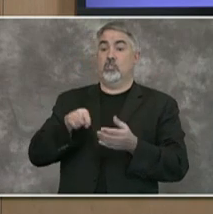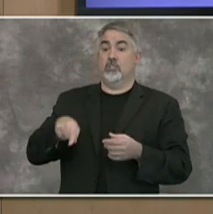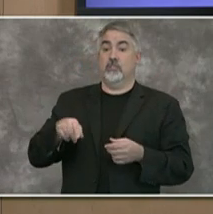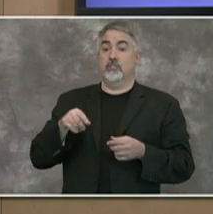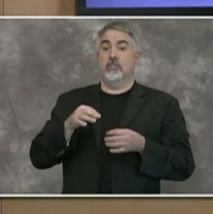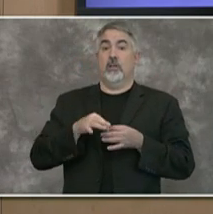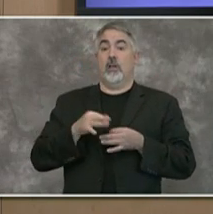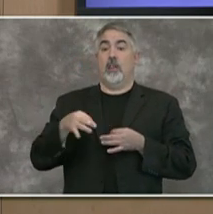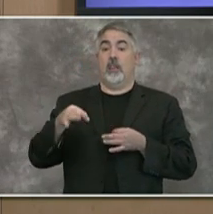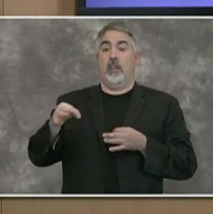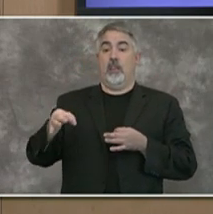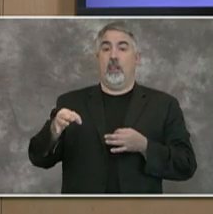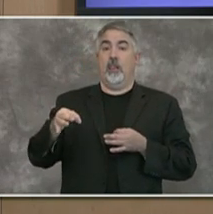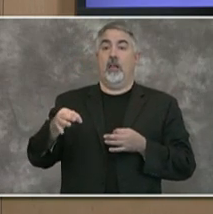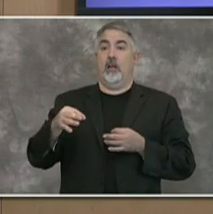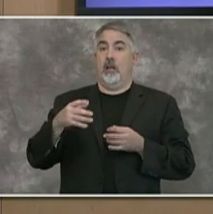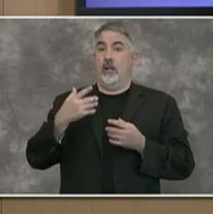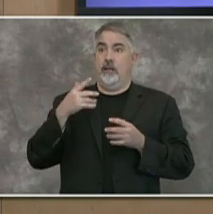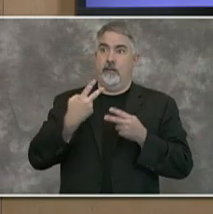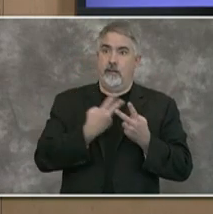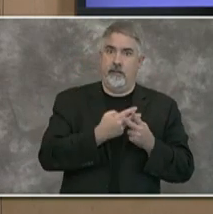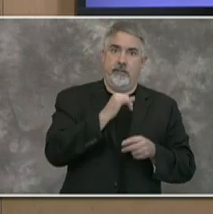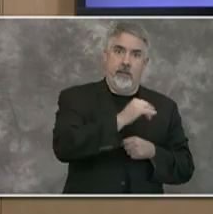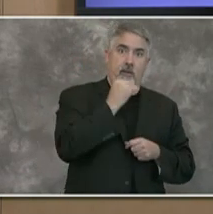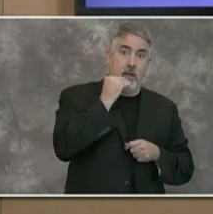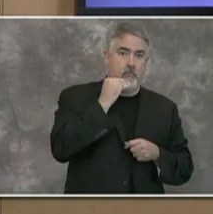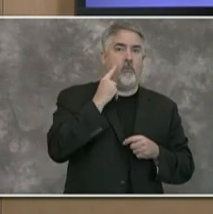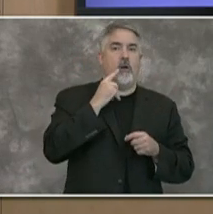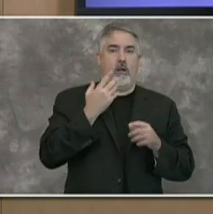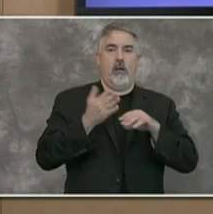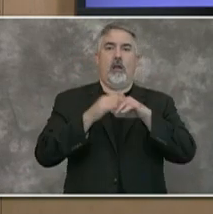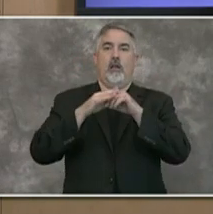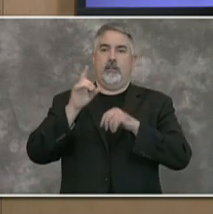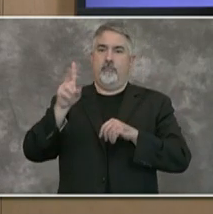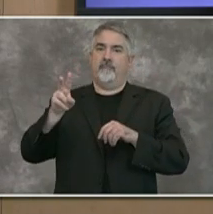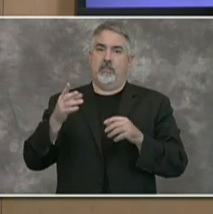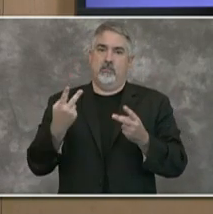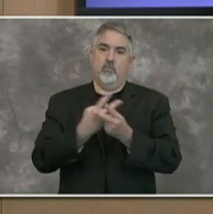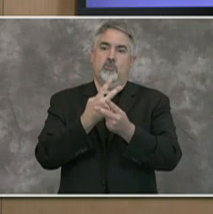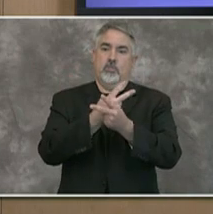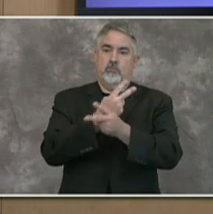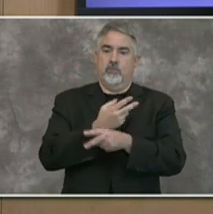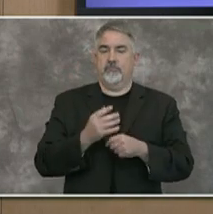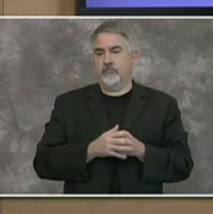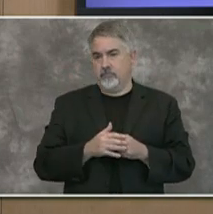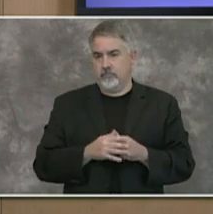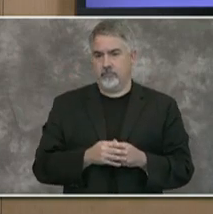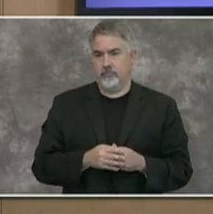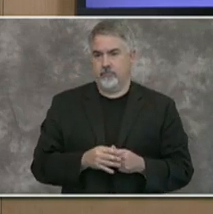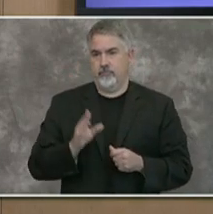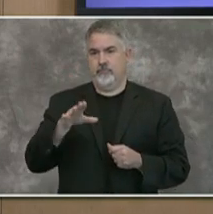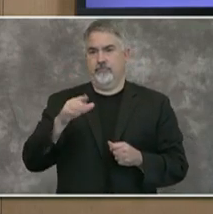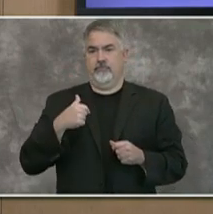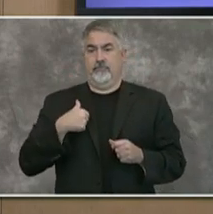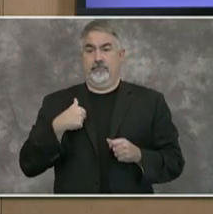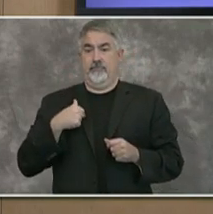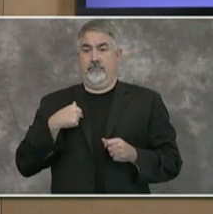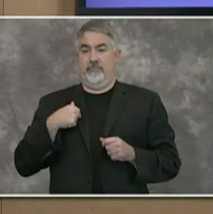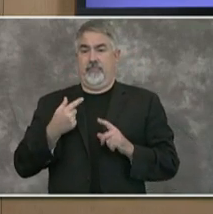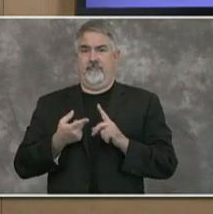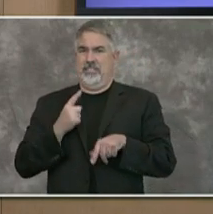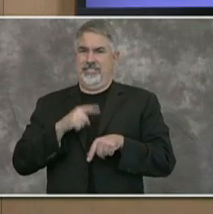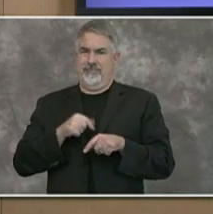risk. Knowing that this is happening is one of the reasons why today in particular, and this is not the first time we've done it, we've really focused